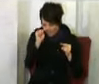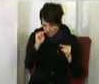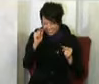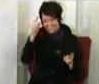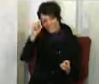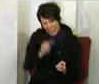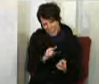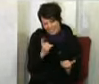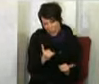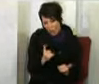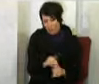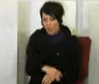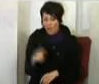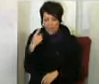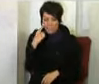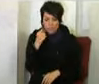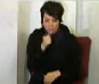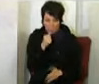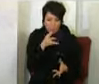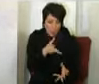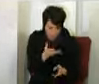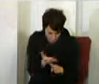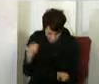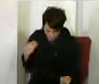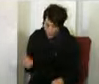as it was, to the point to where I thought I was going to throw up.